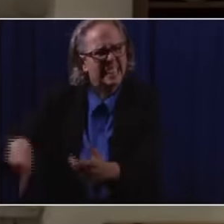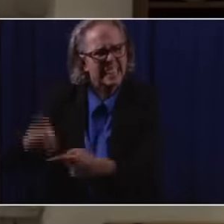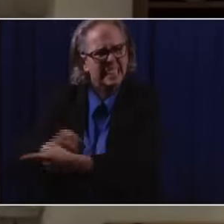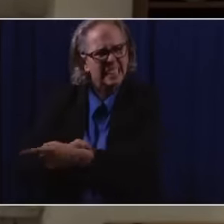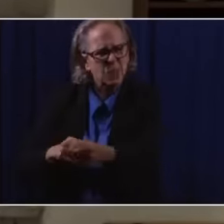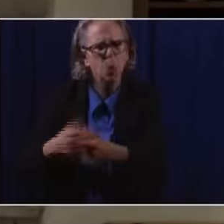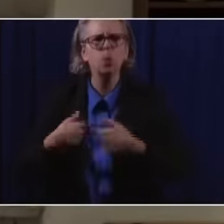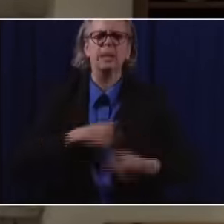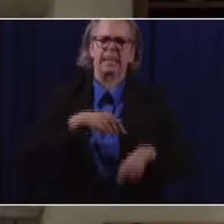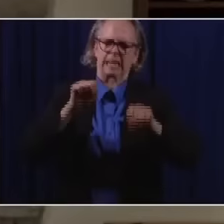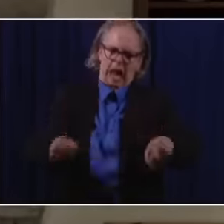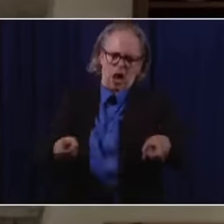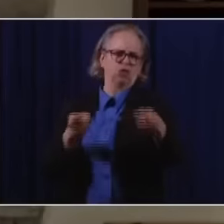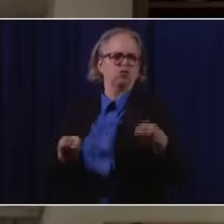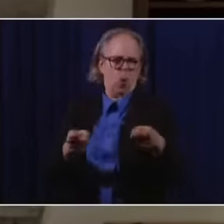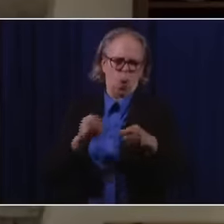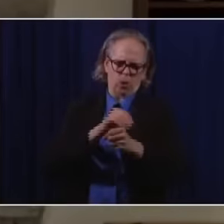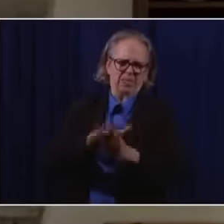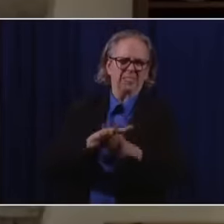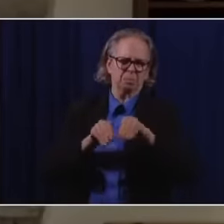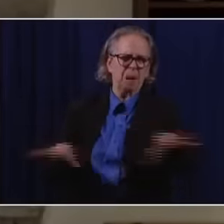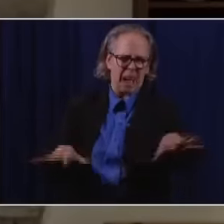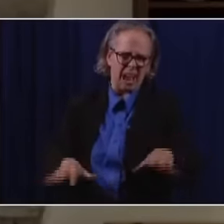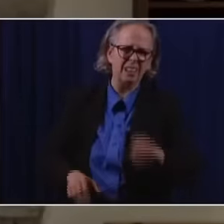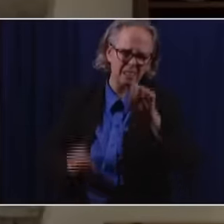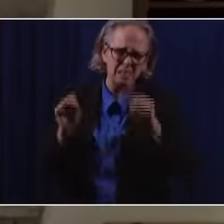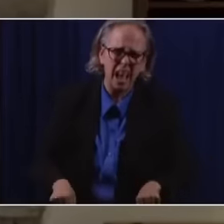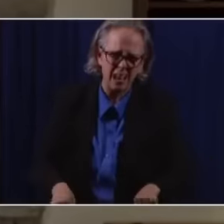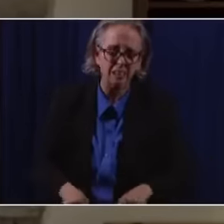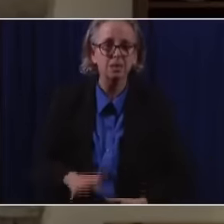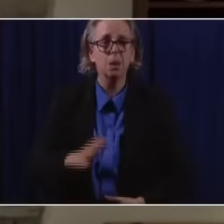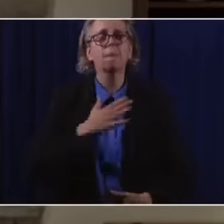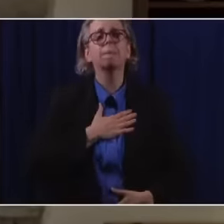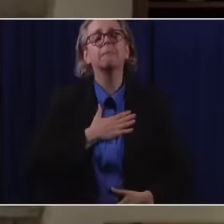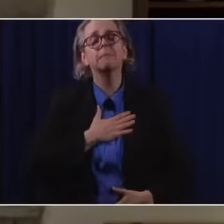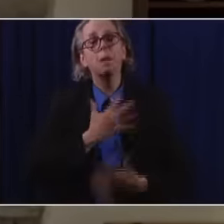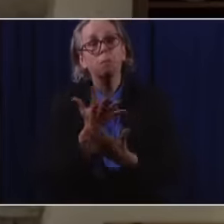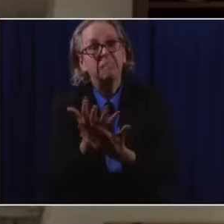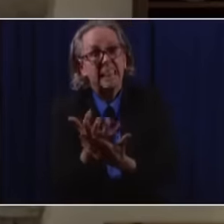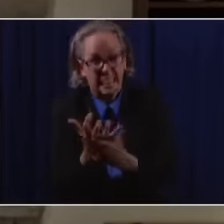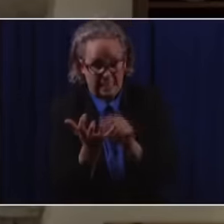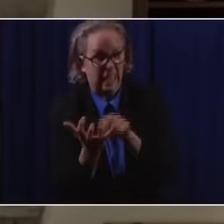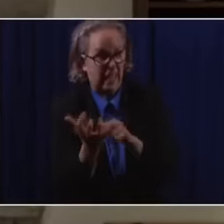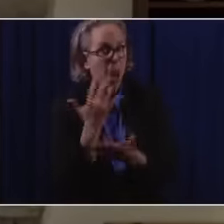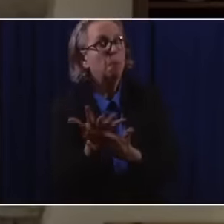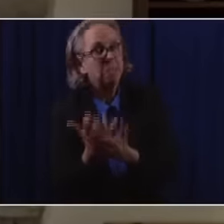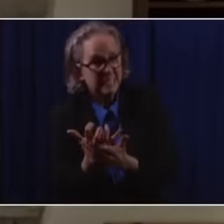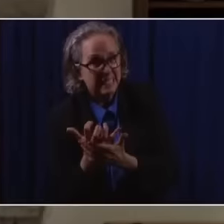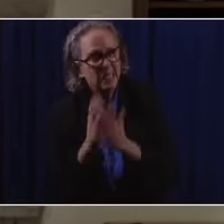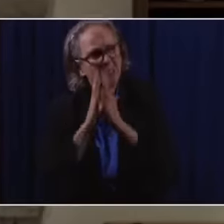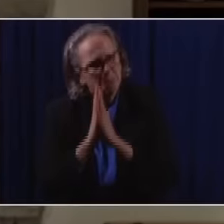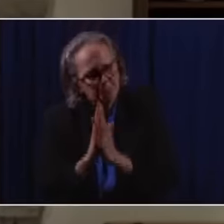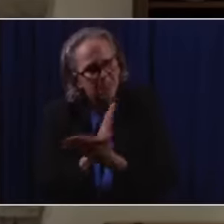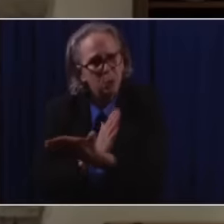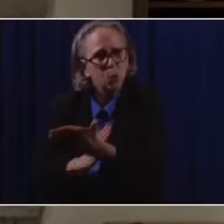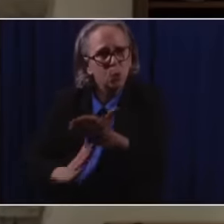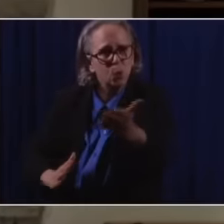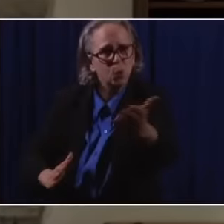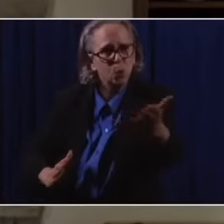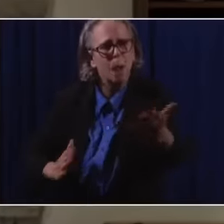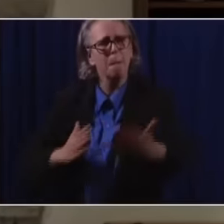this. And again, my plea today, again, is let's do that for the sake of our